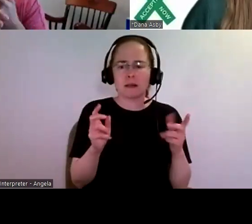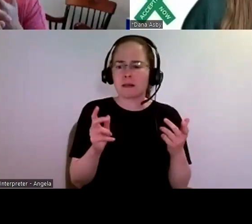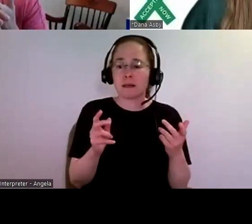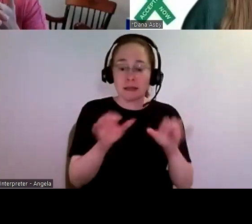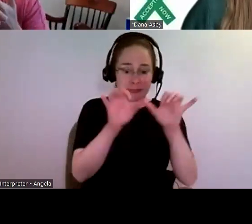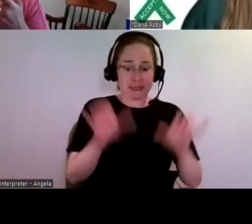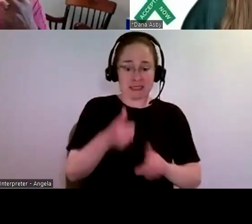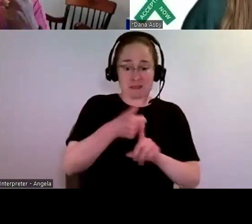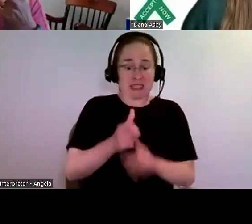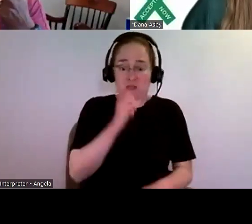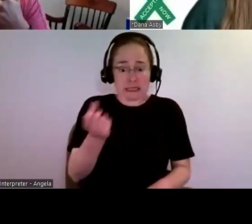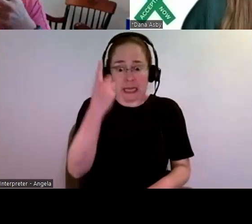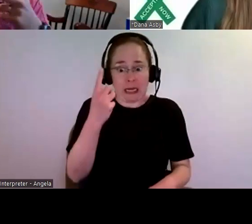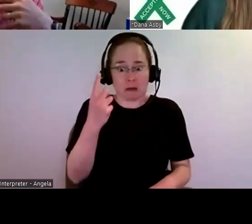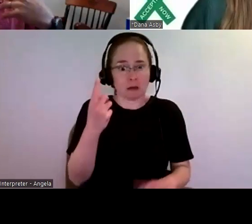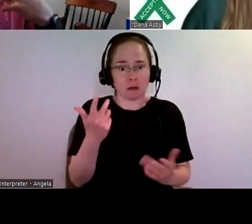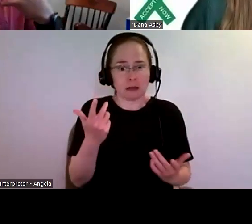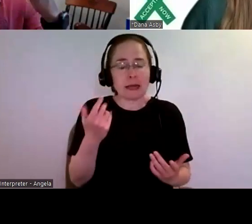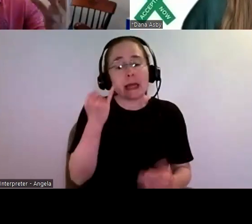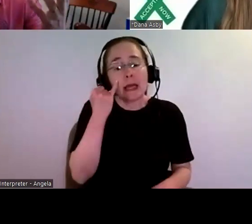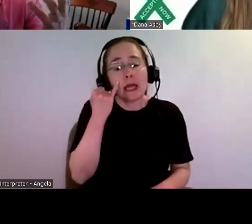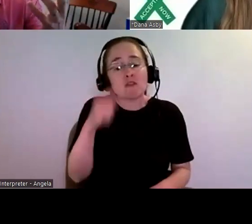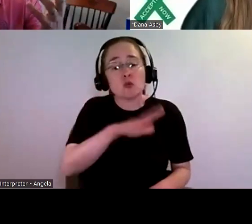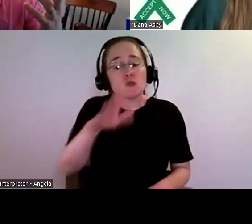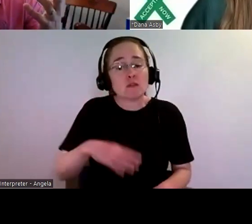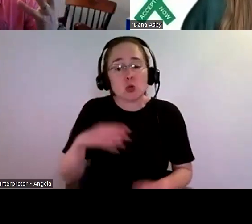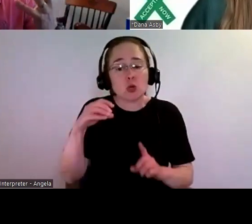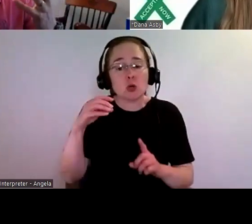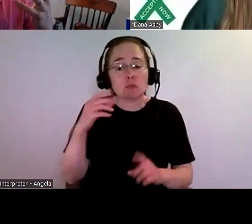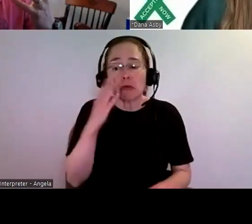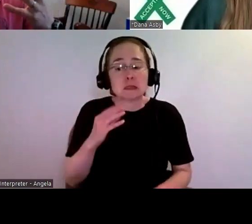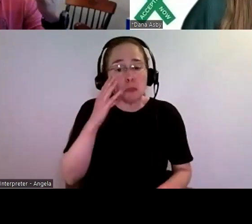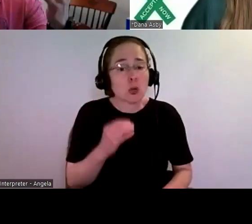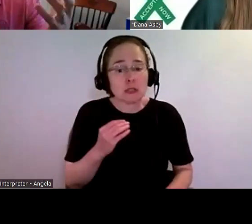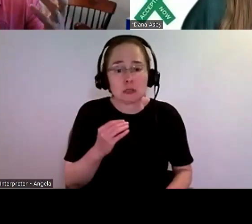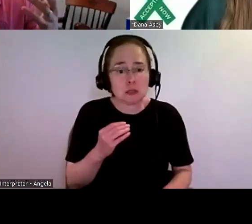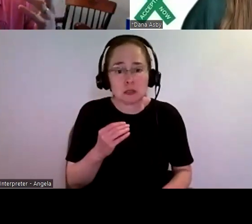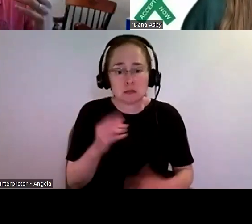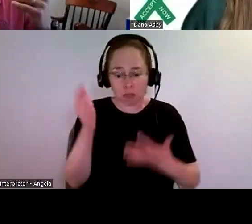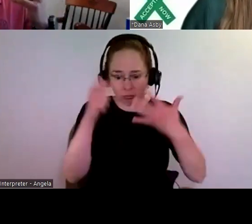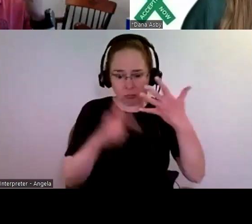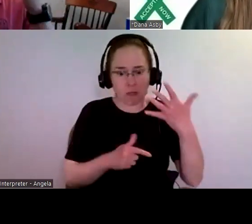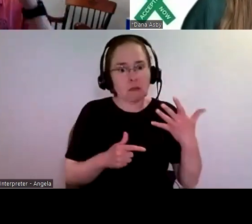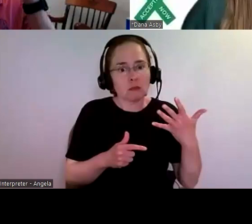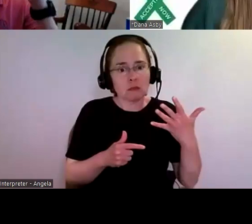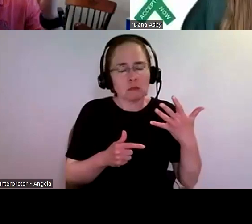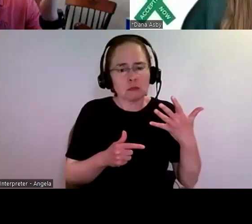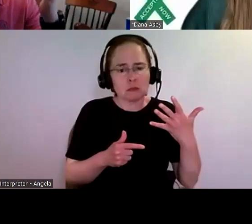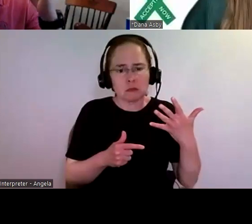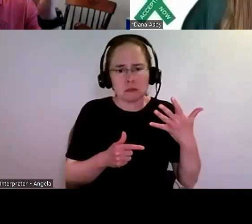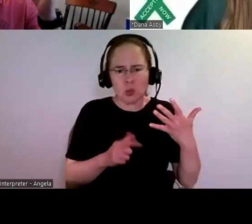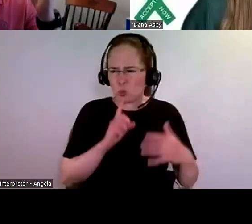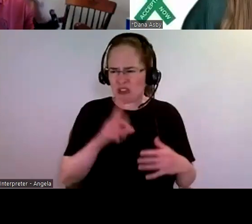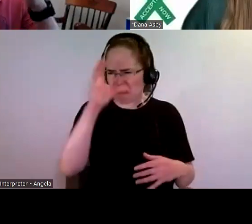system at large doesn't get it. If you've never had the exposure to these things, it's a